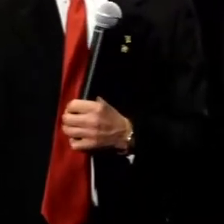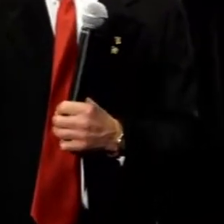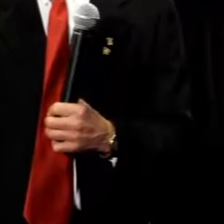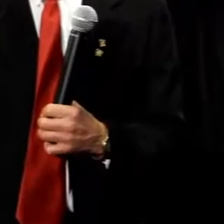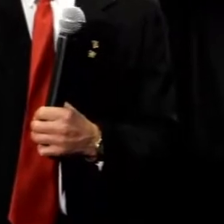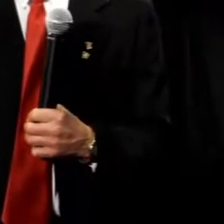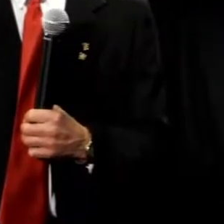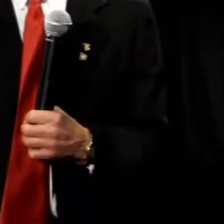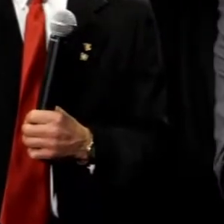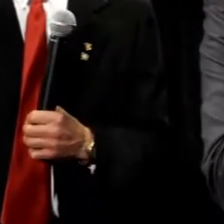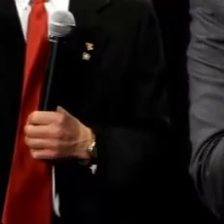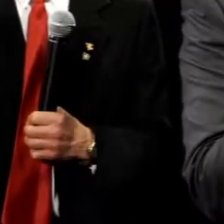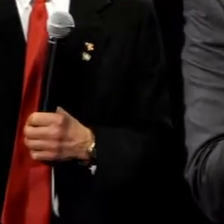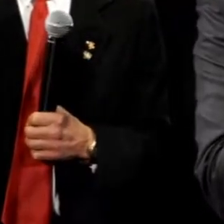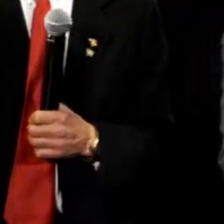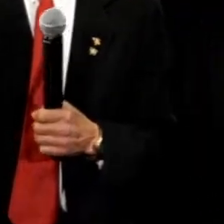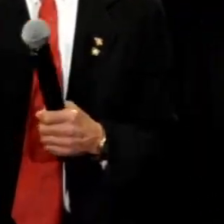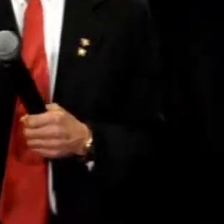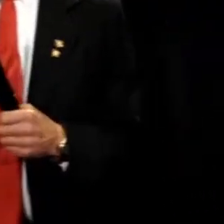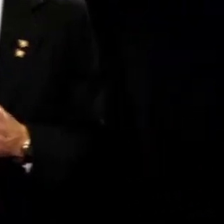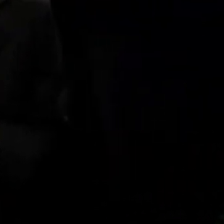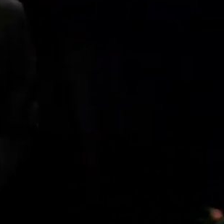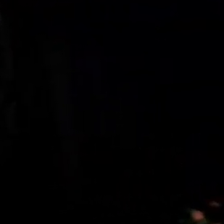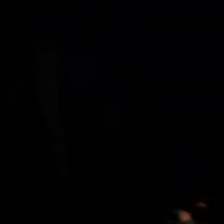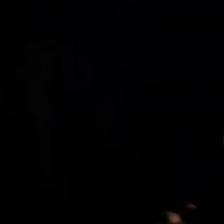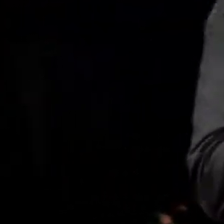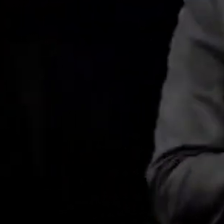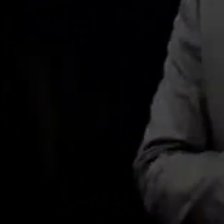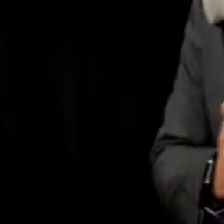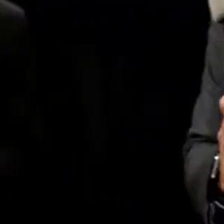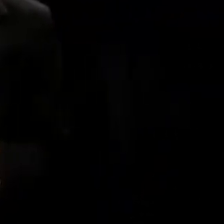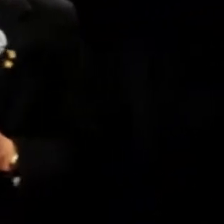Folks, what a day that'll be, amen? Amen. Praise God.